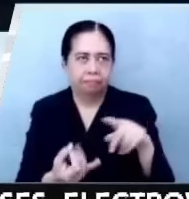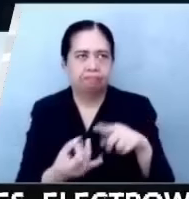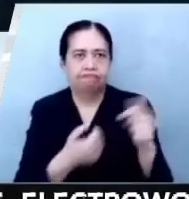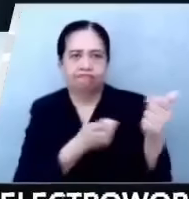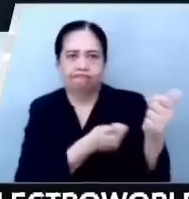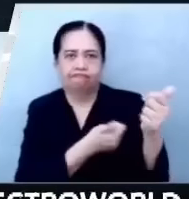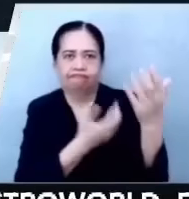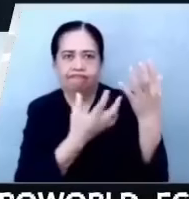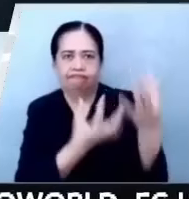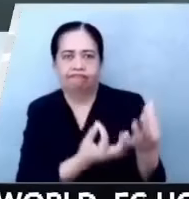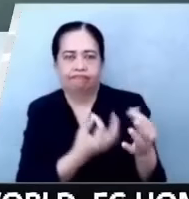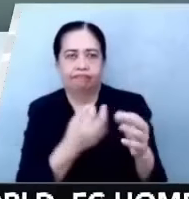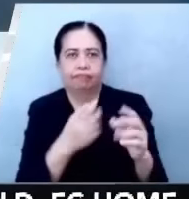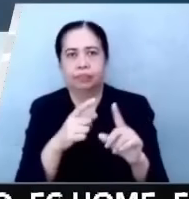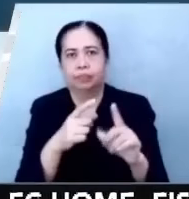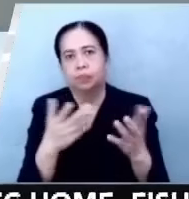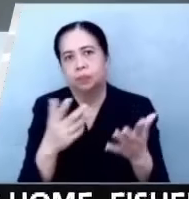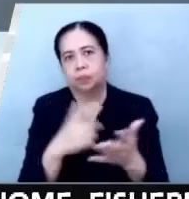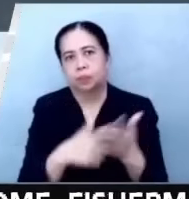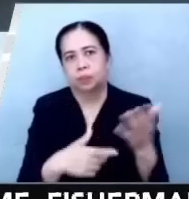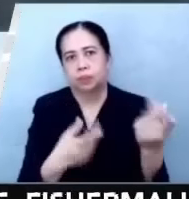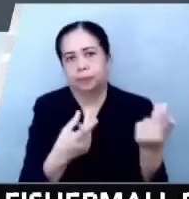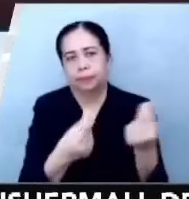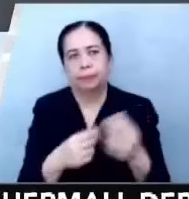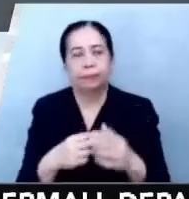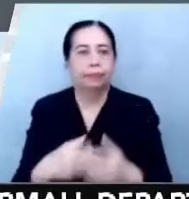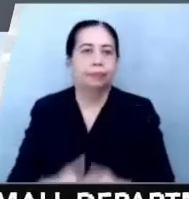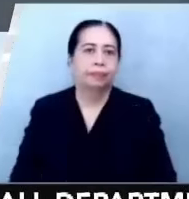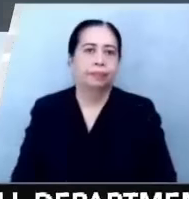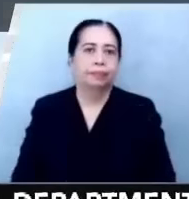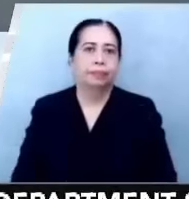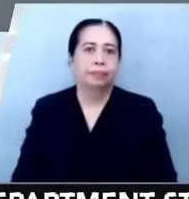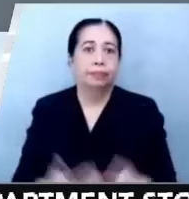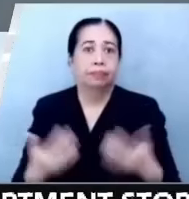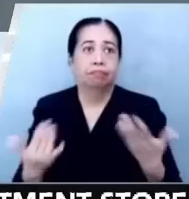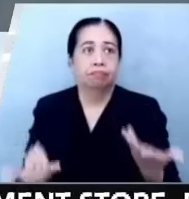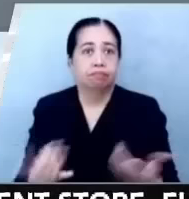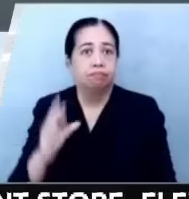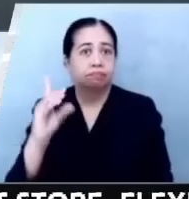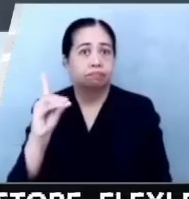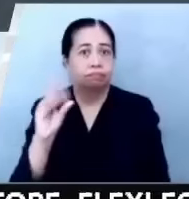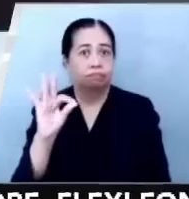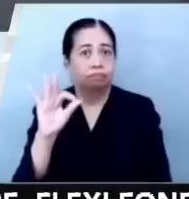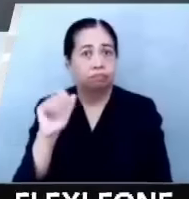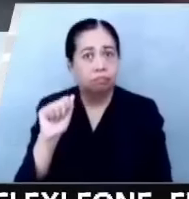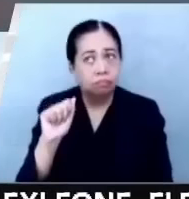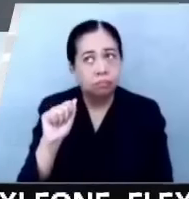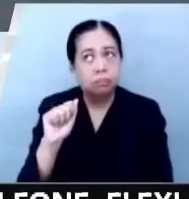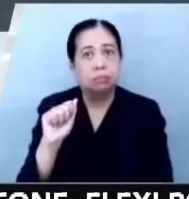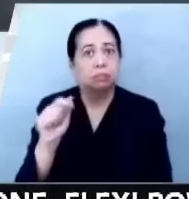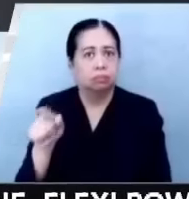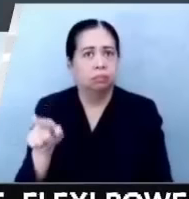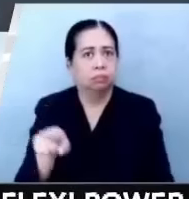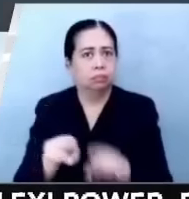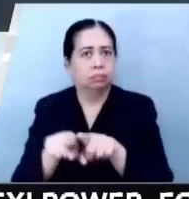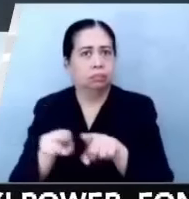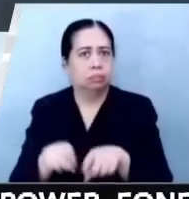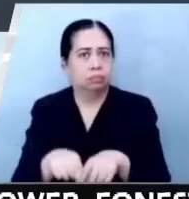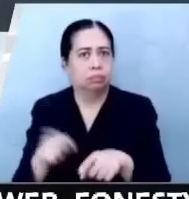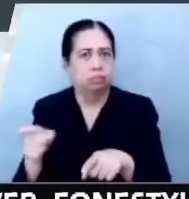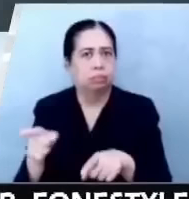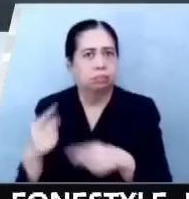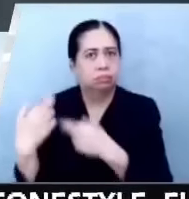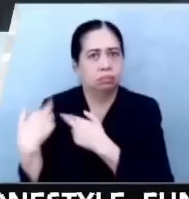to decide on this, no? Sir, no? For the DFA, of course, they also are responsible in